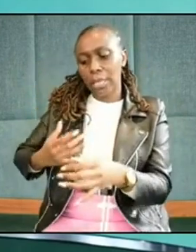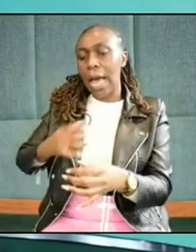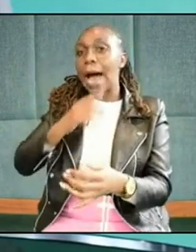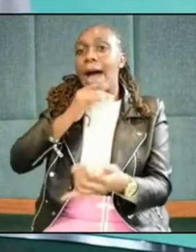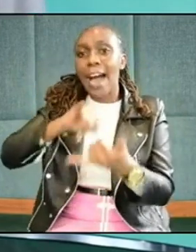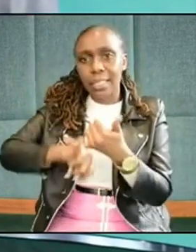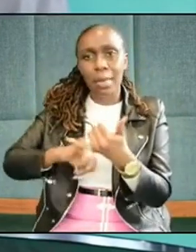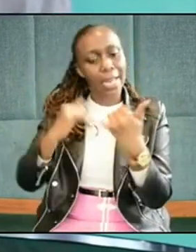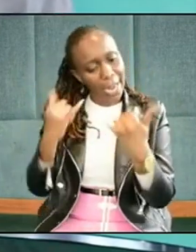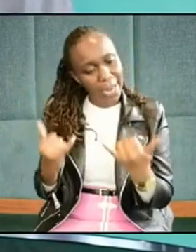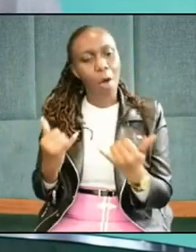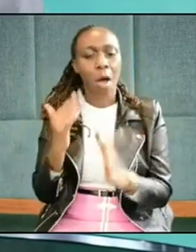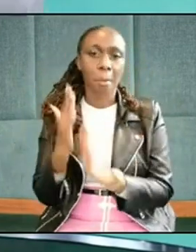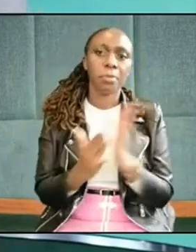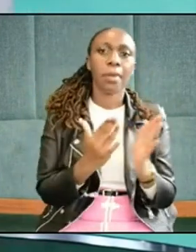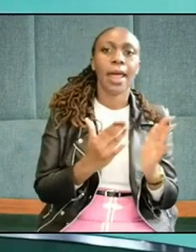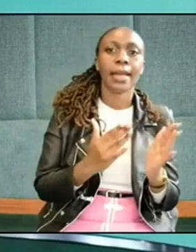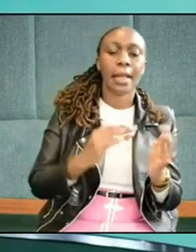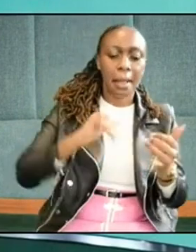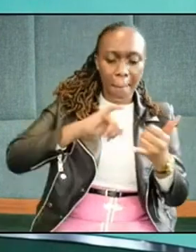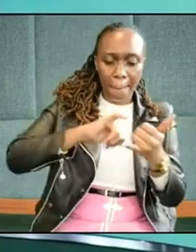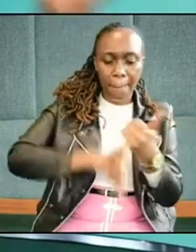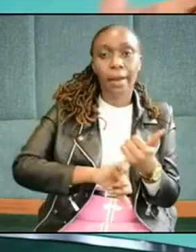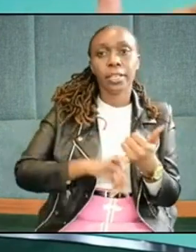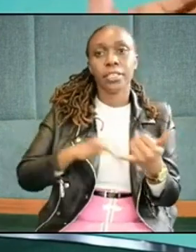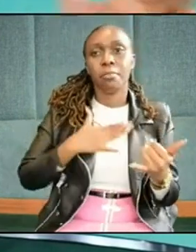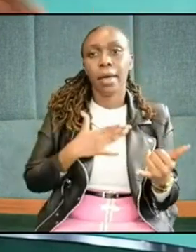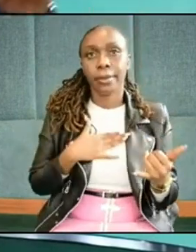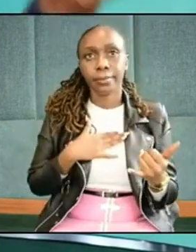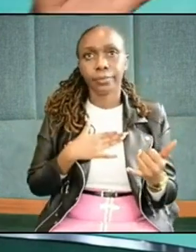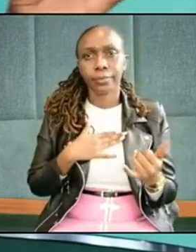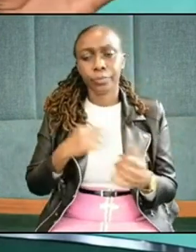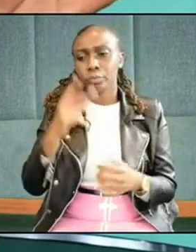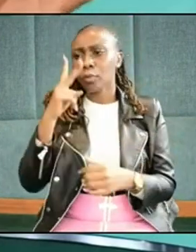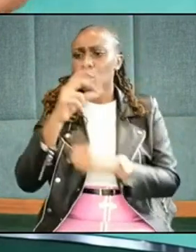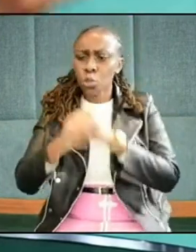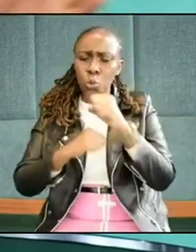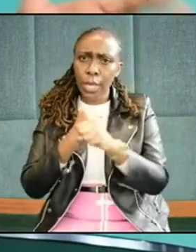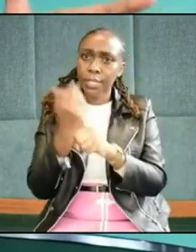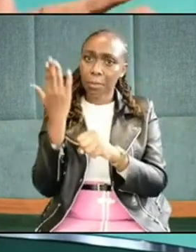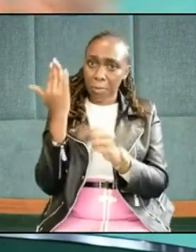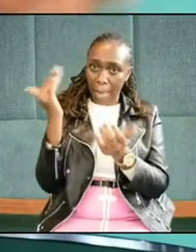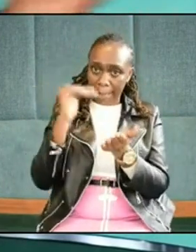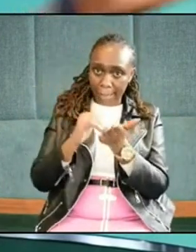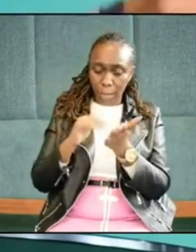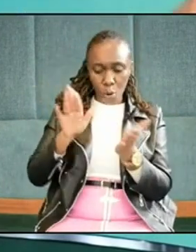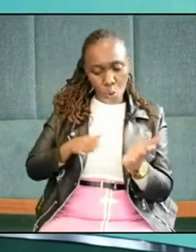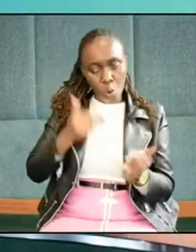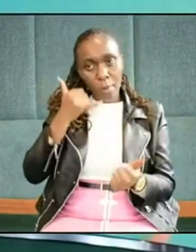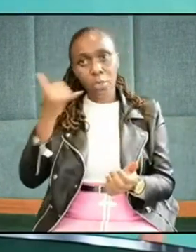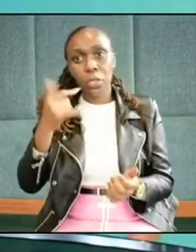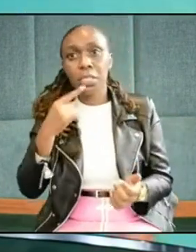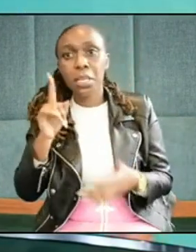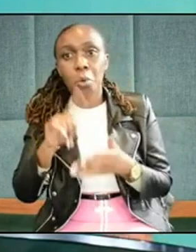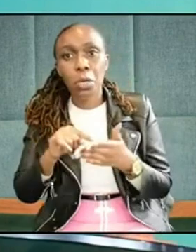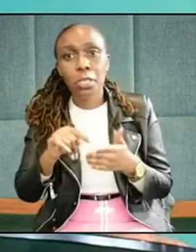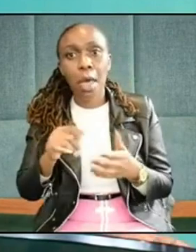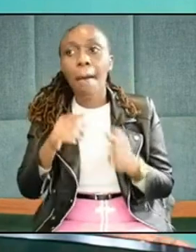married. And 2 years ago, she called me and said, Pastor, guess what? I am